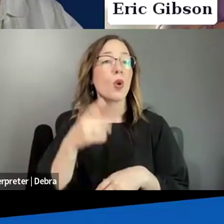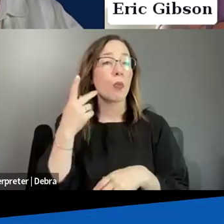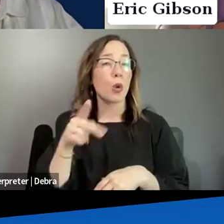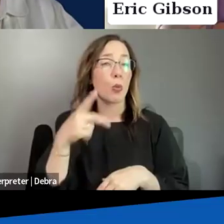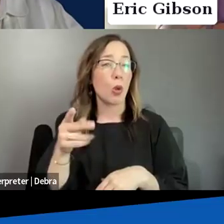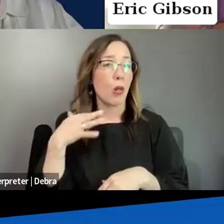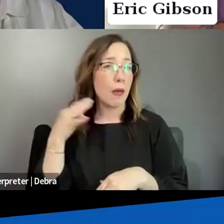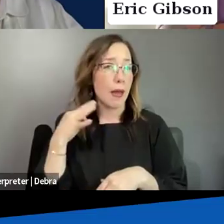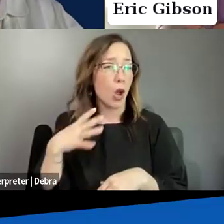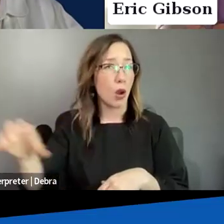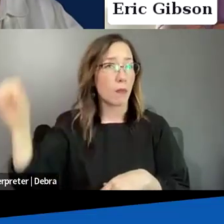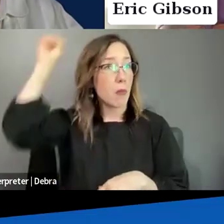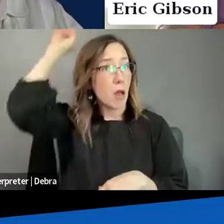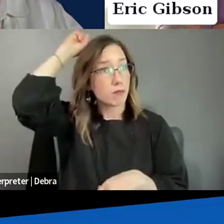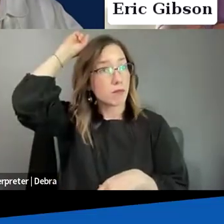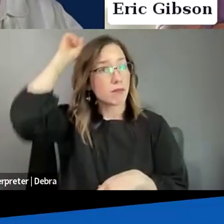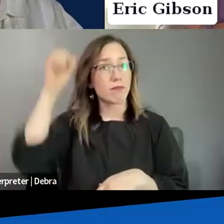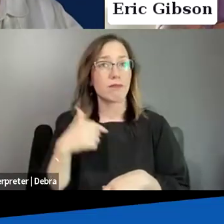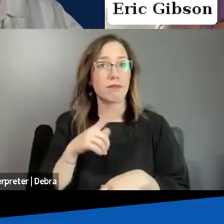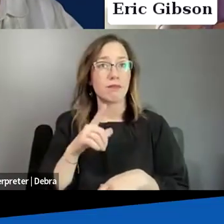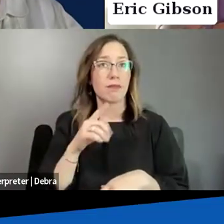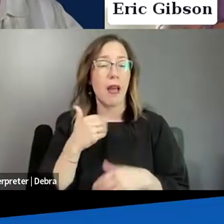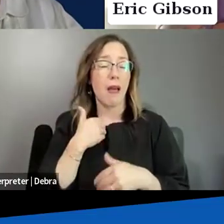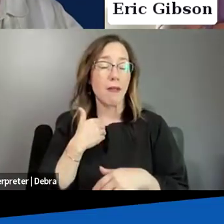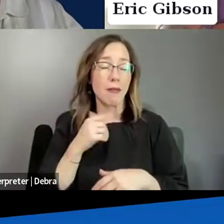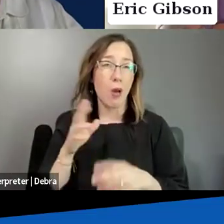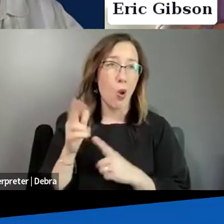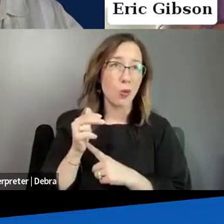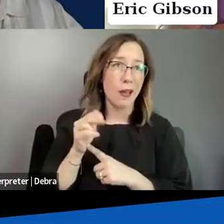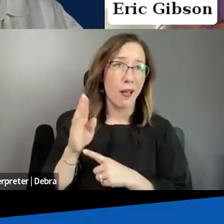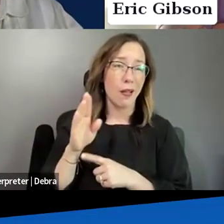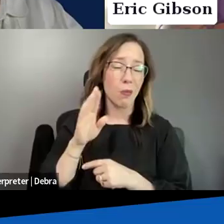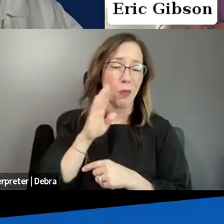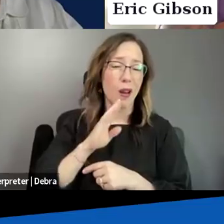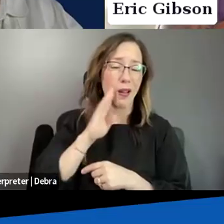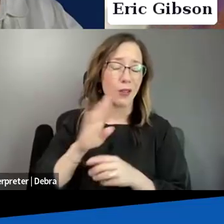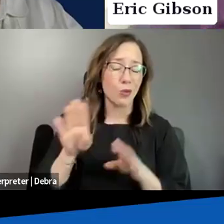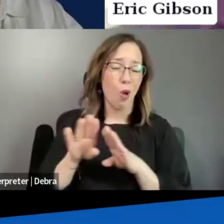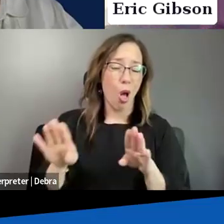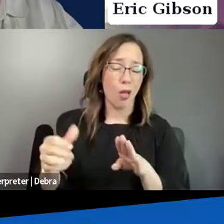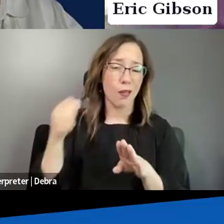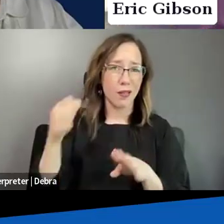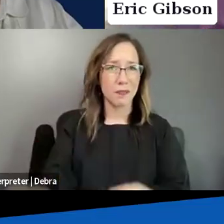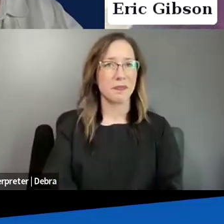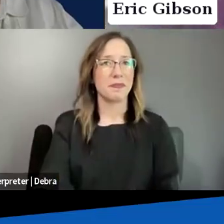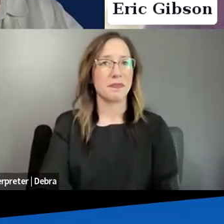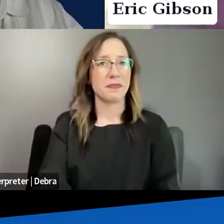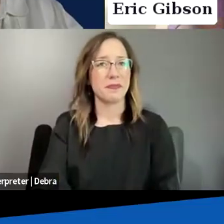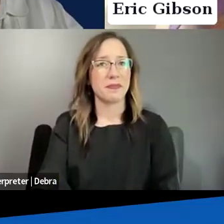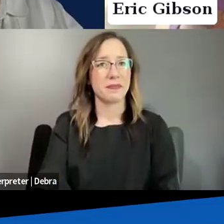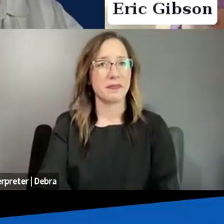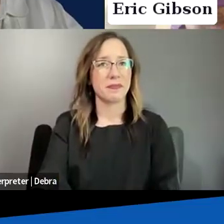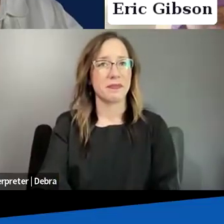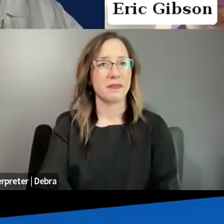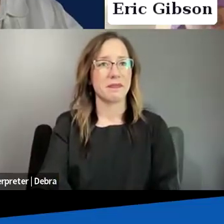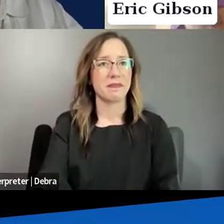I have a literal hotel beige wall behind me. I am delighted